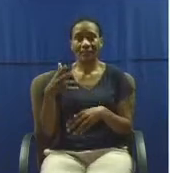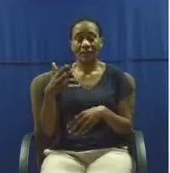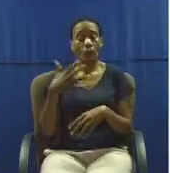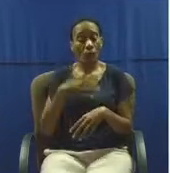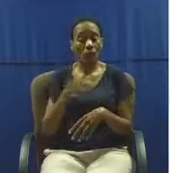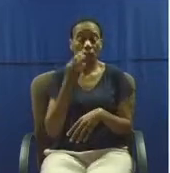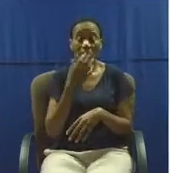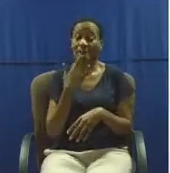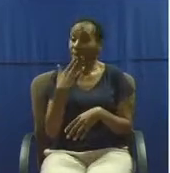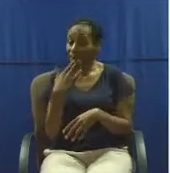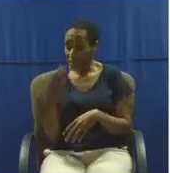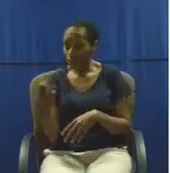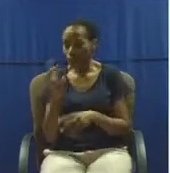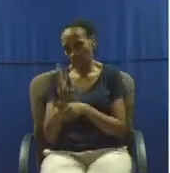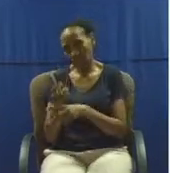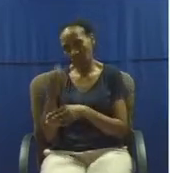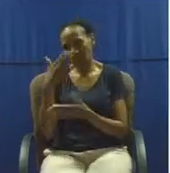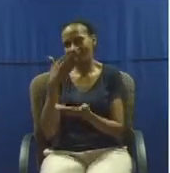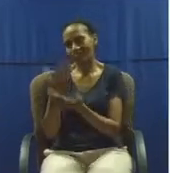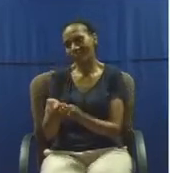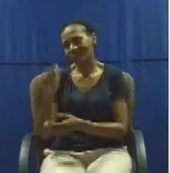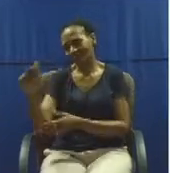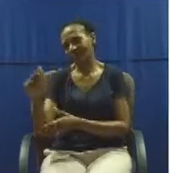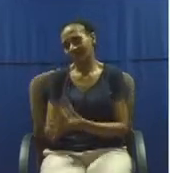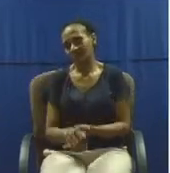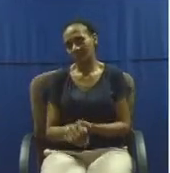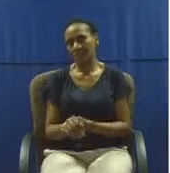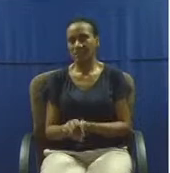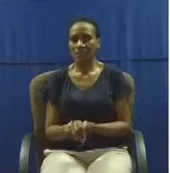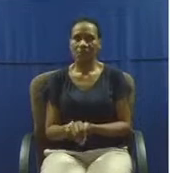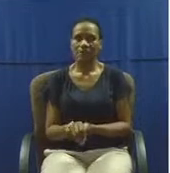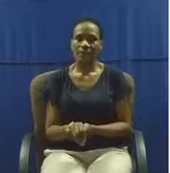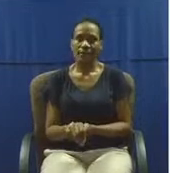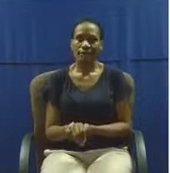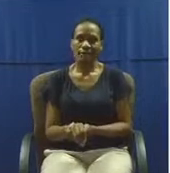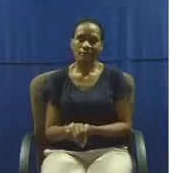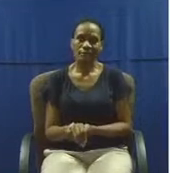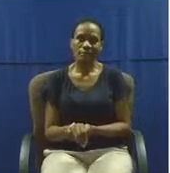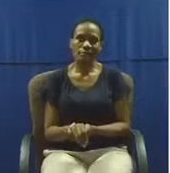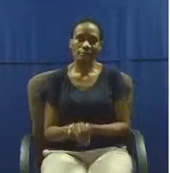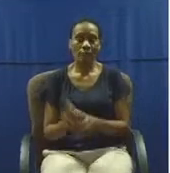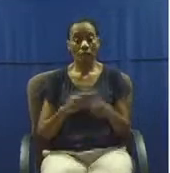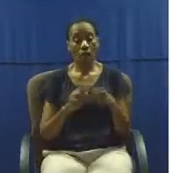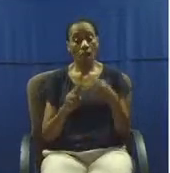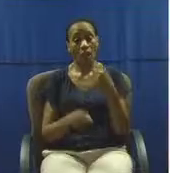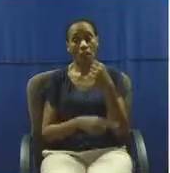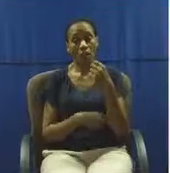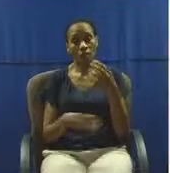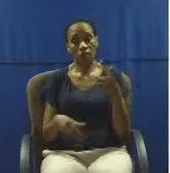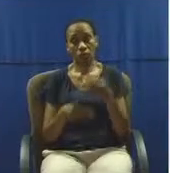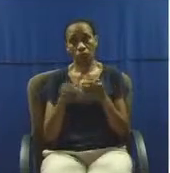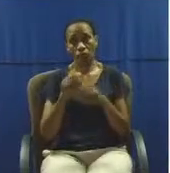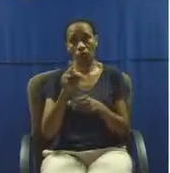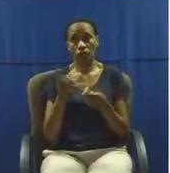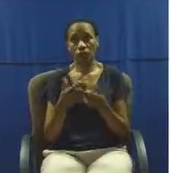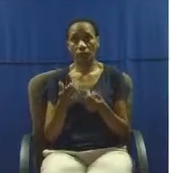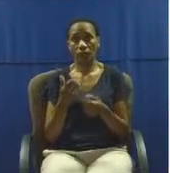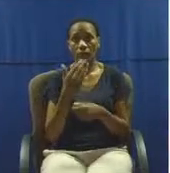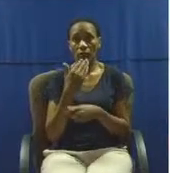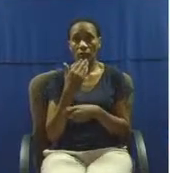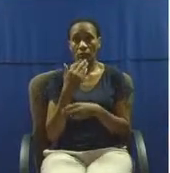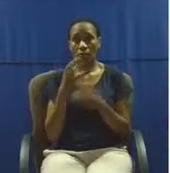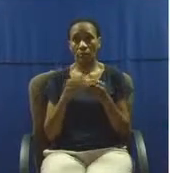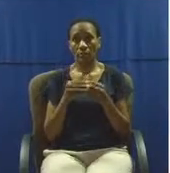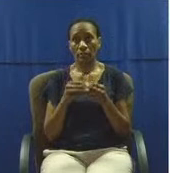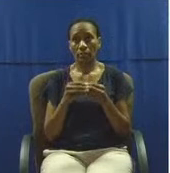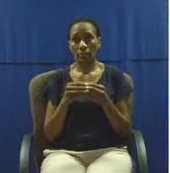thank you once again for the suggestion. It will be taken up. The last supplementary question will be asked by the